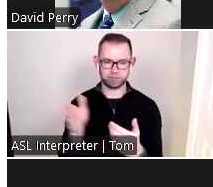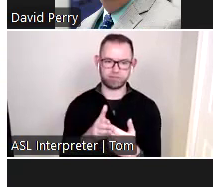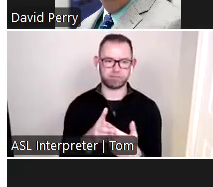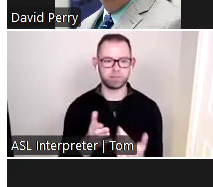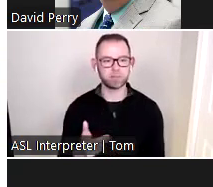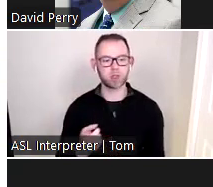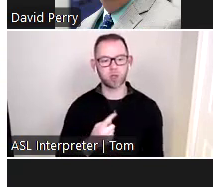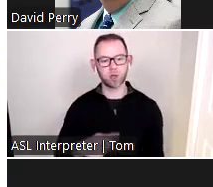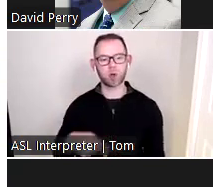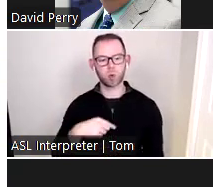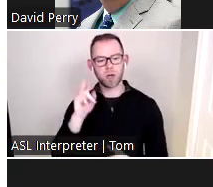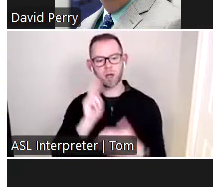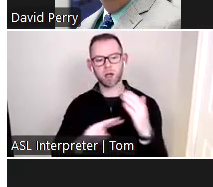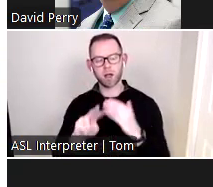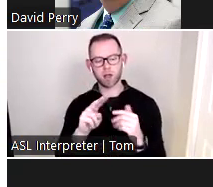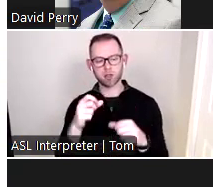discontinuous.